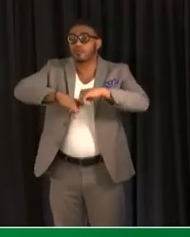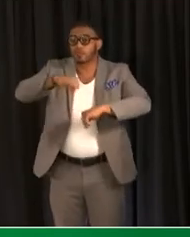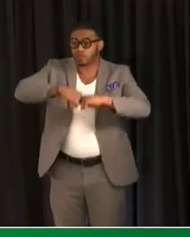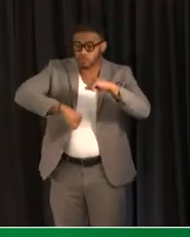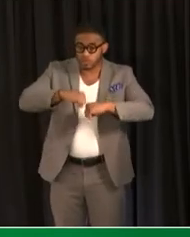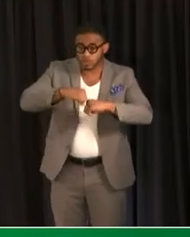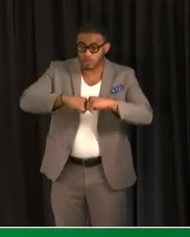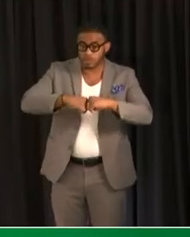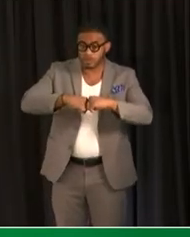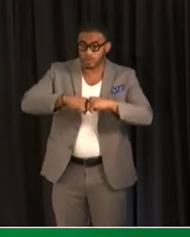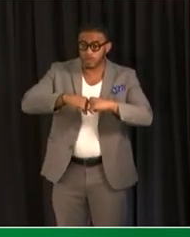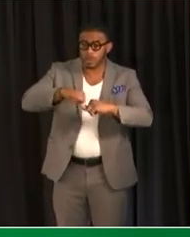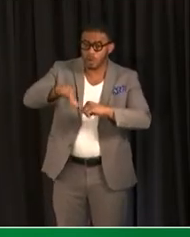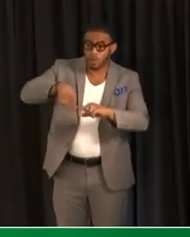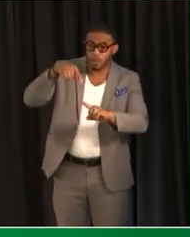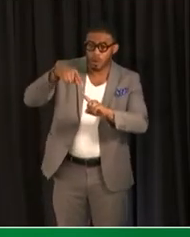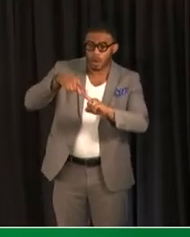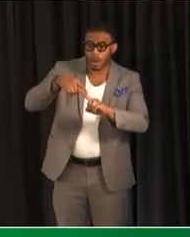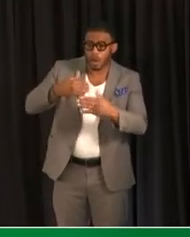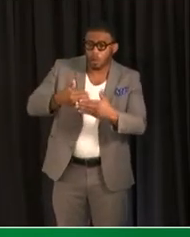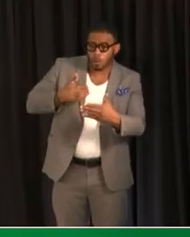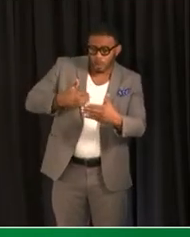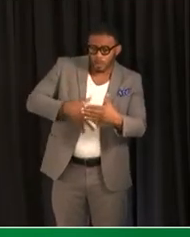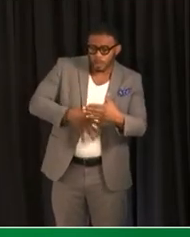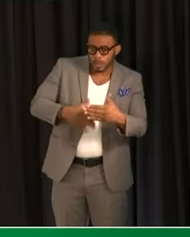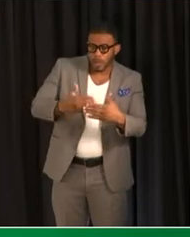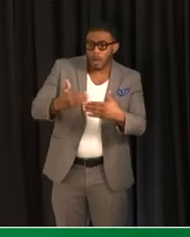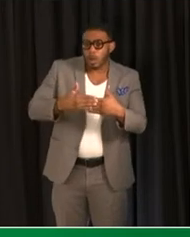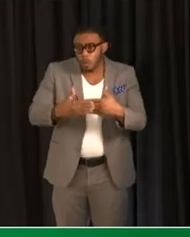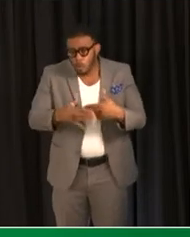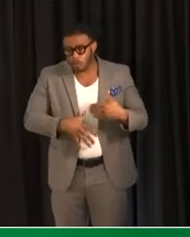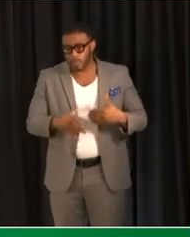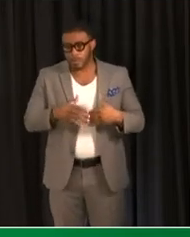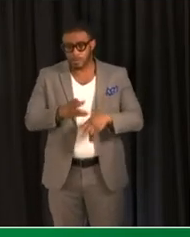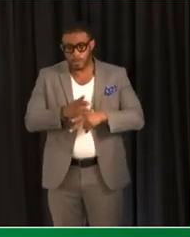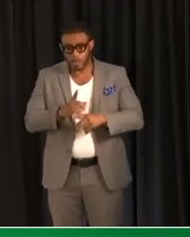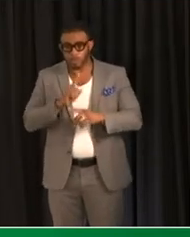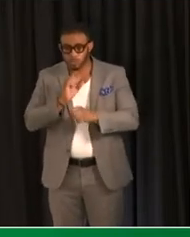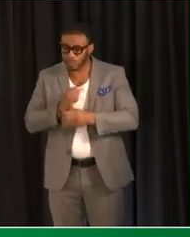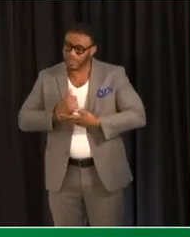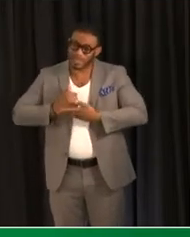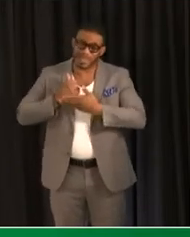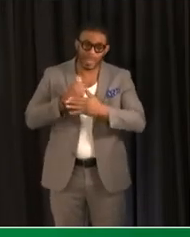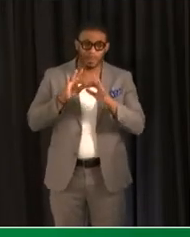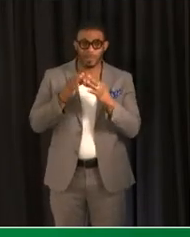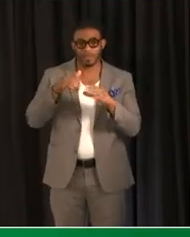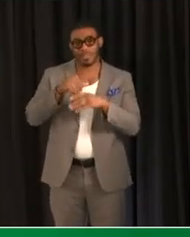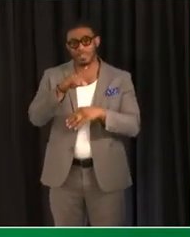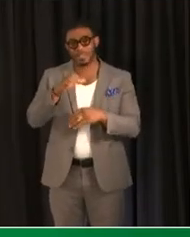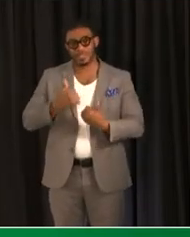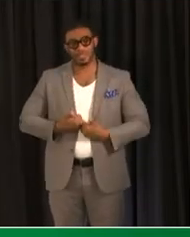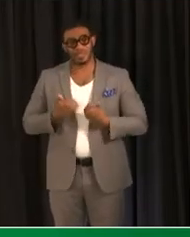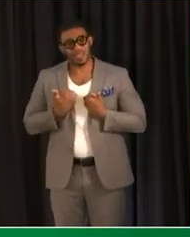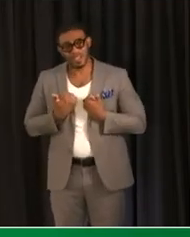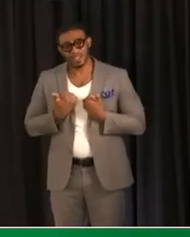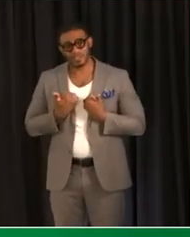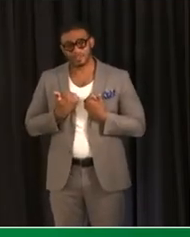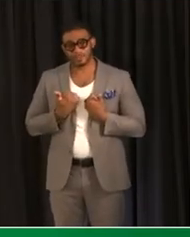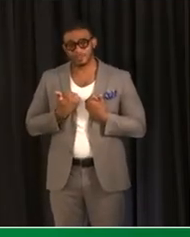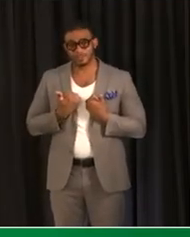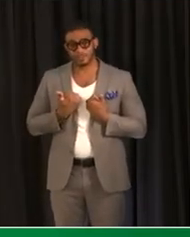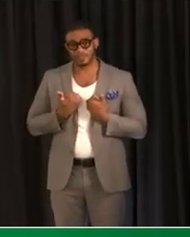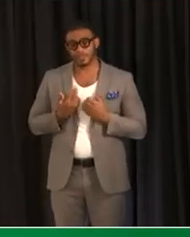the infrastructure around prenatal and postnatal care to truly help our families in the district